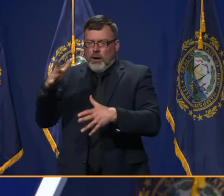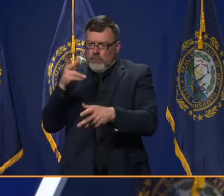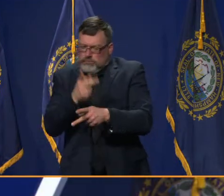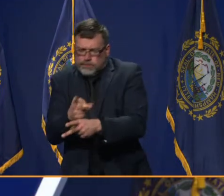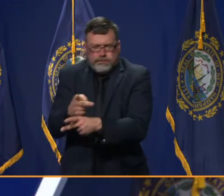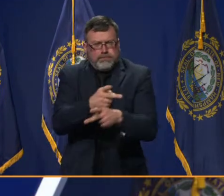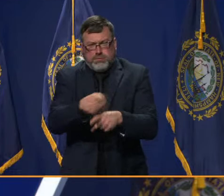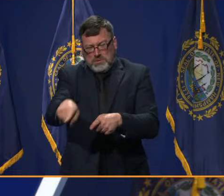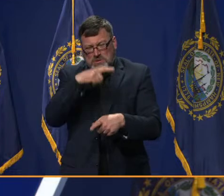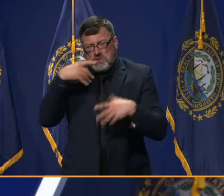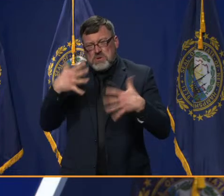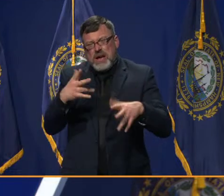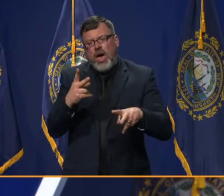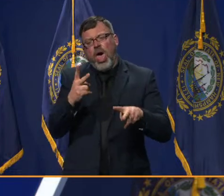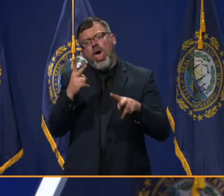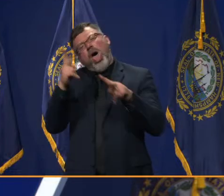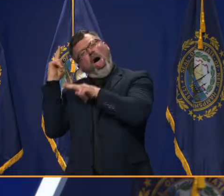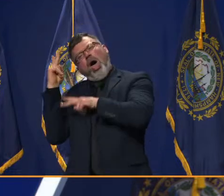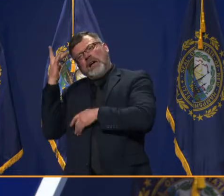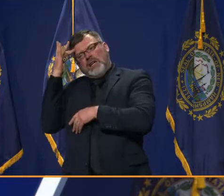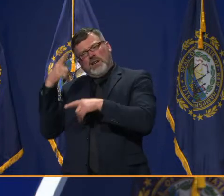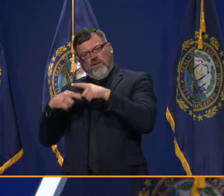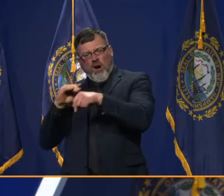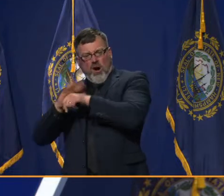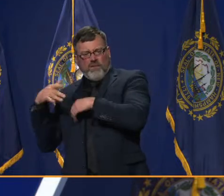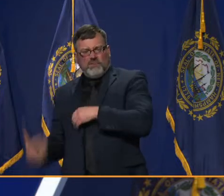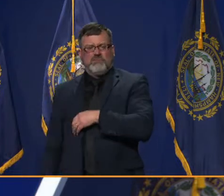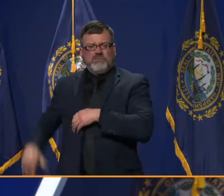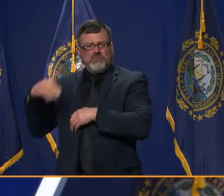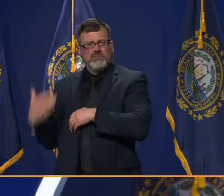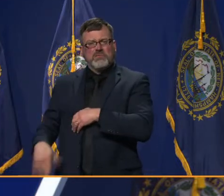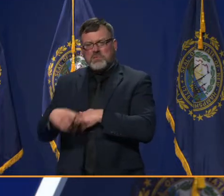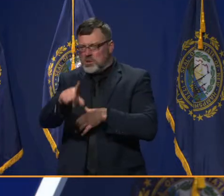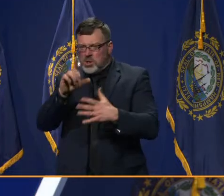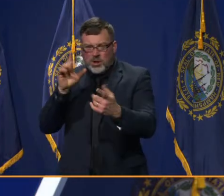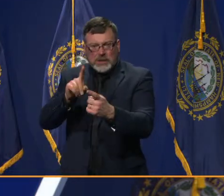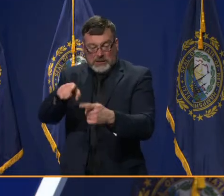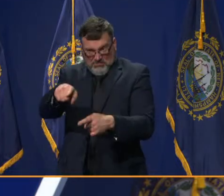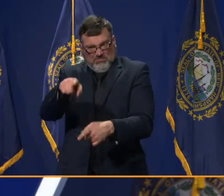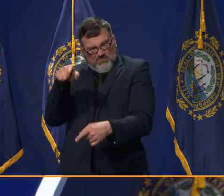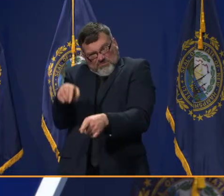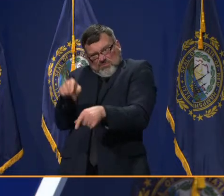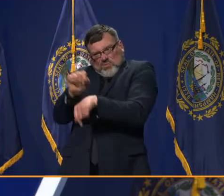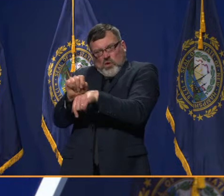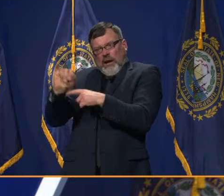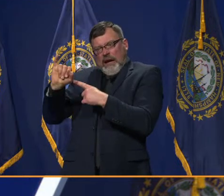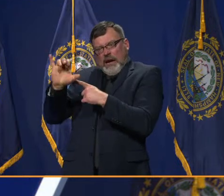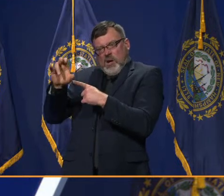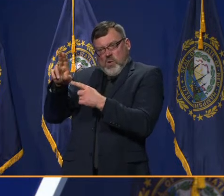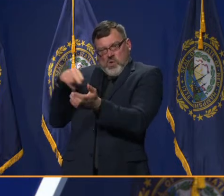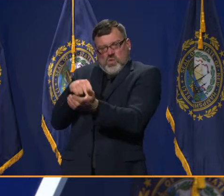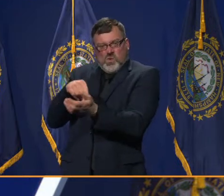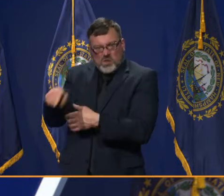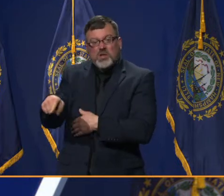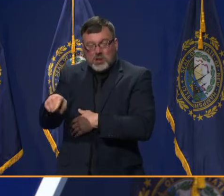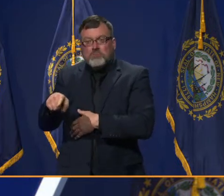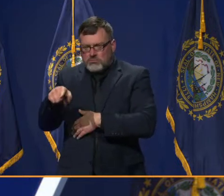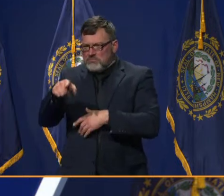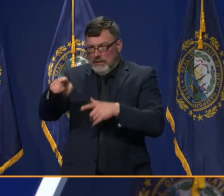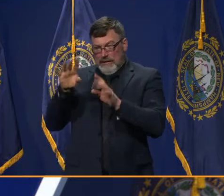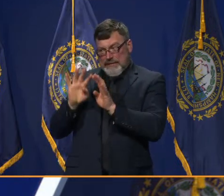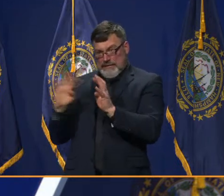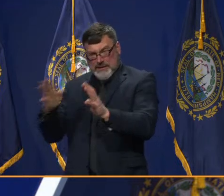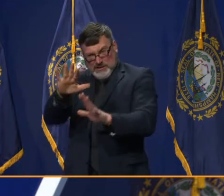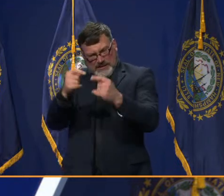in Manchester. And when the pandemic hit, she was out on those front lines, right out there as the ICU nurse. And she and her